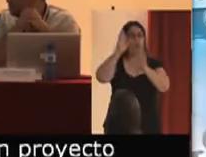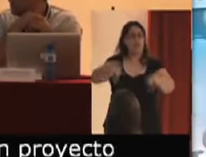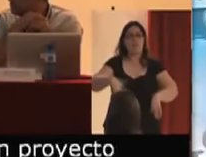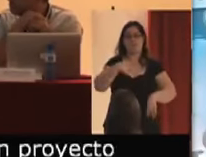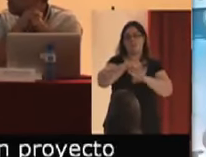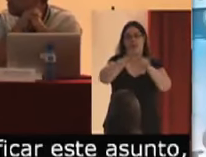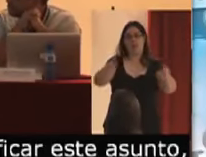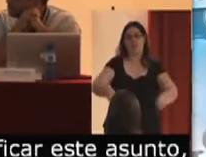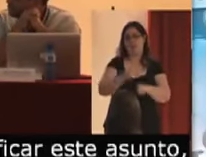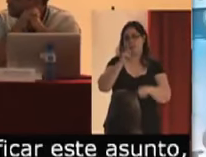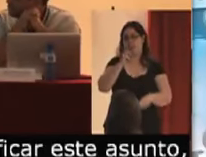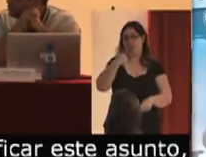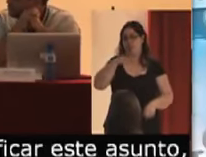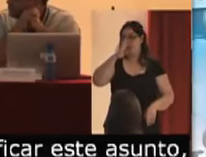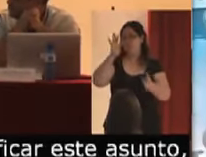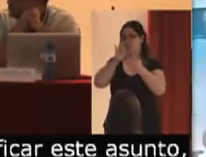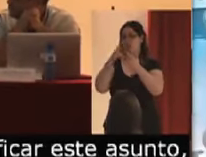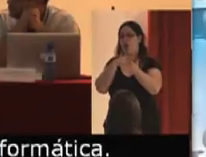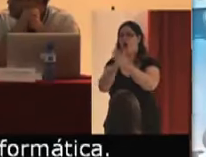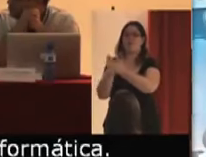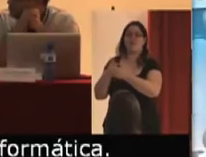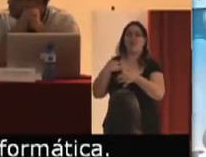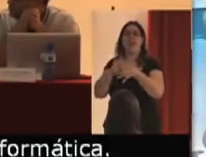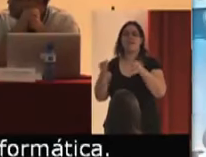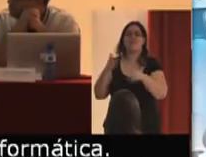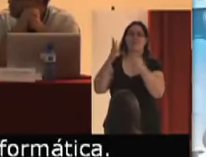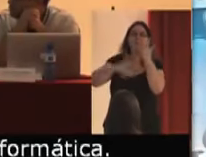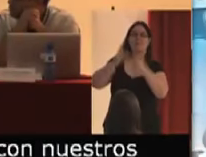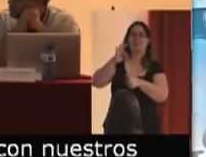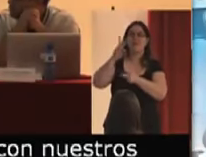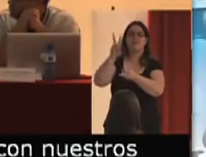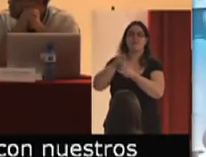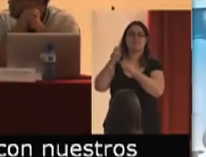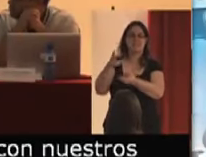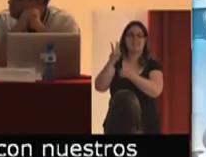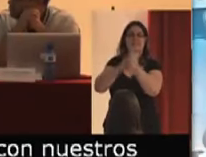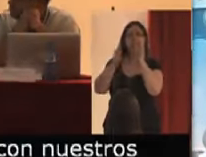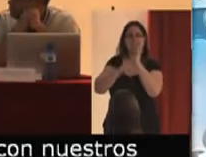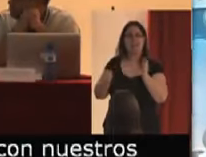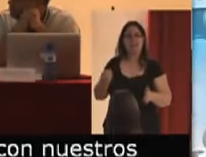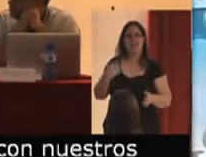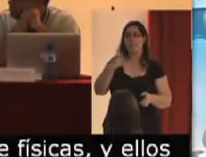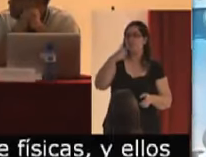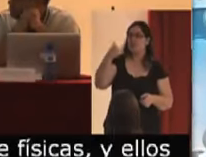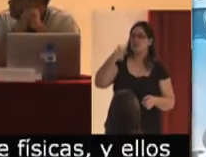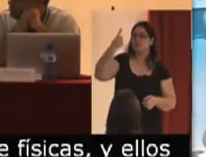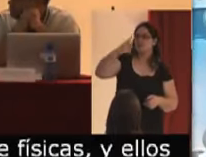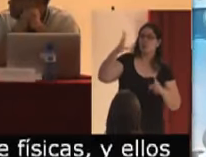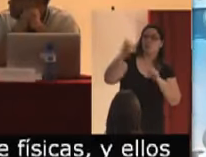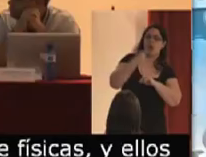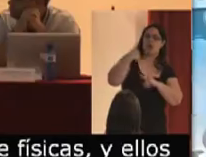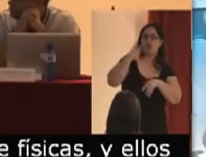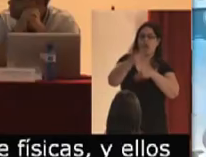we are involved in a European project, we contact with our mathematics or physics colleagues, and they are the